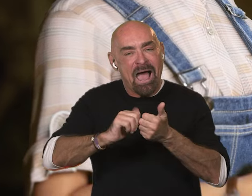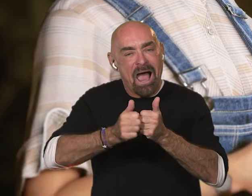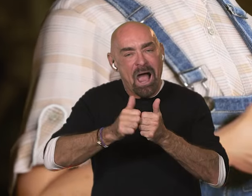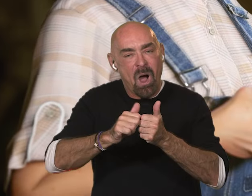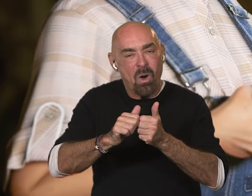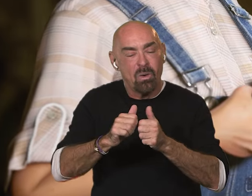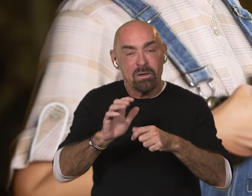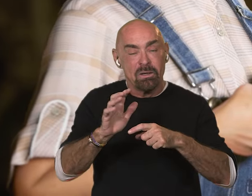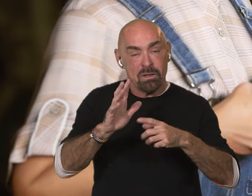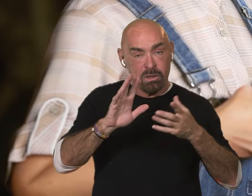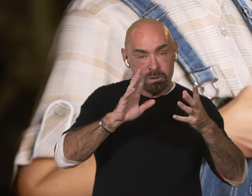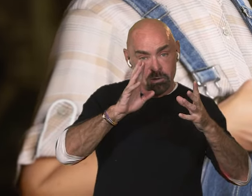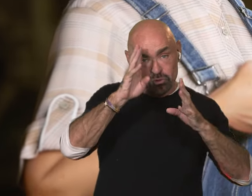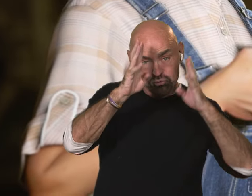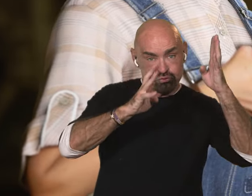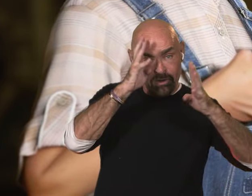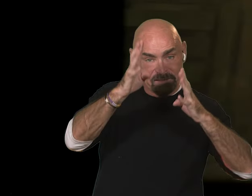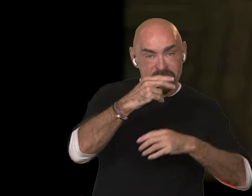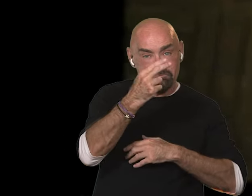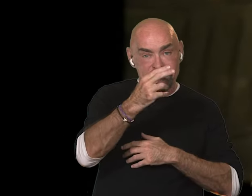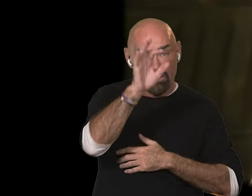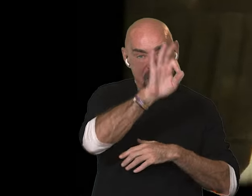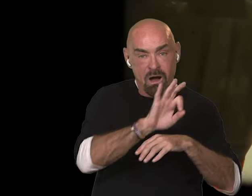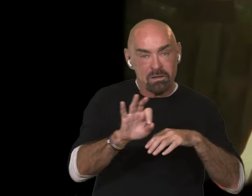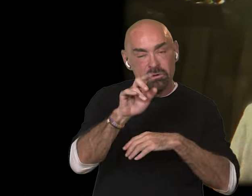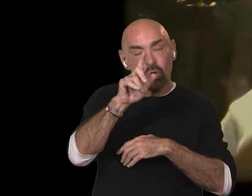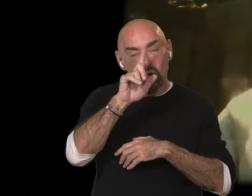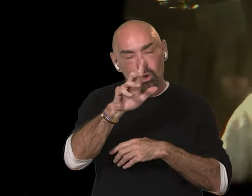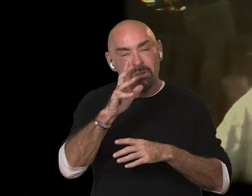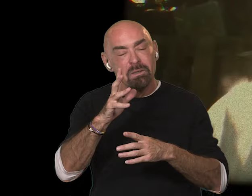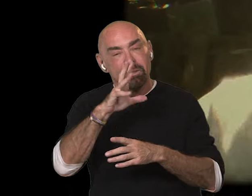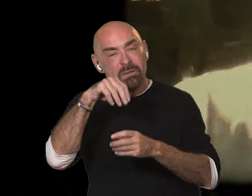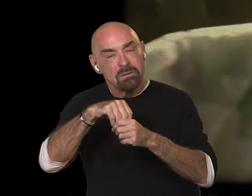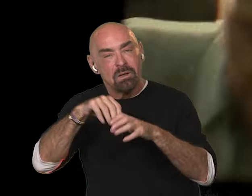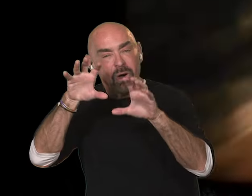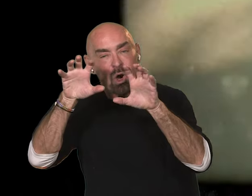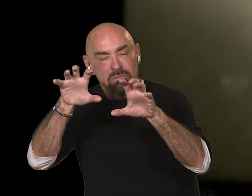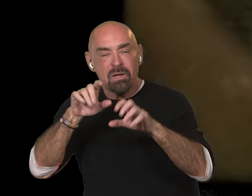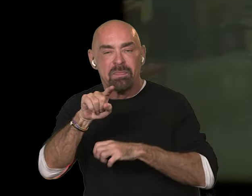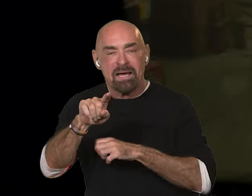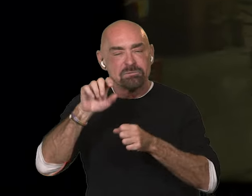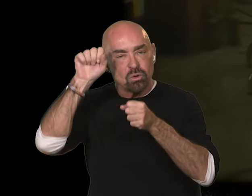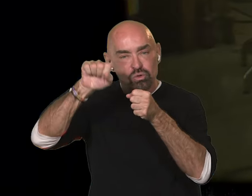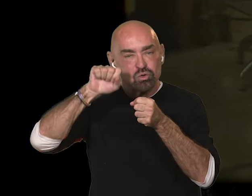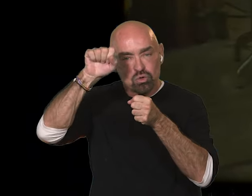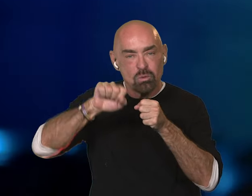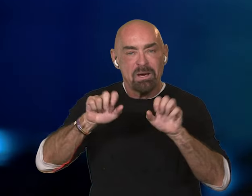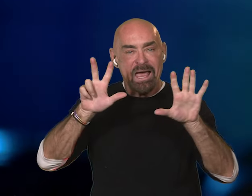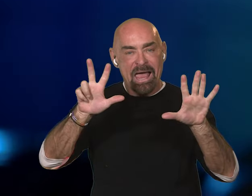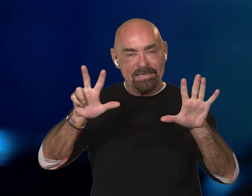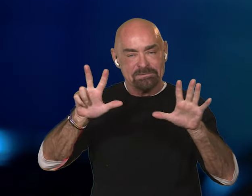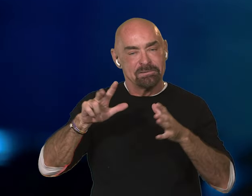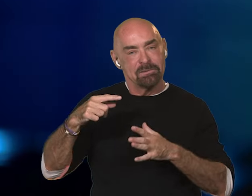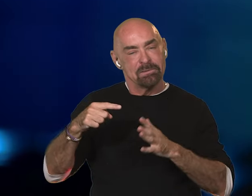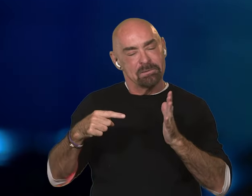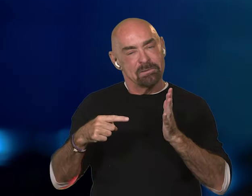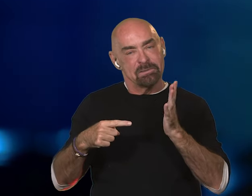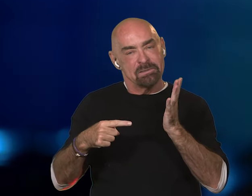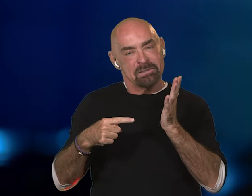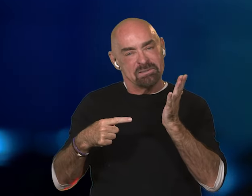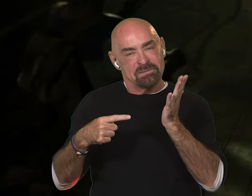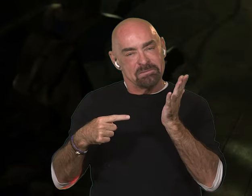how a piece of creative art could become a vehicle for horror. And in our case, that's a Super 8 film that's being made by a group of